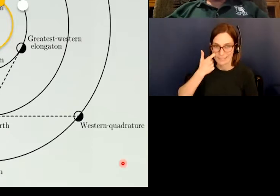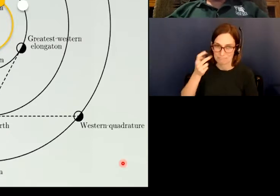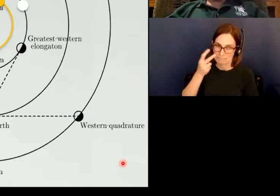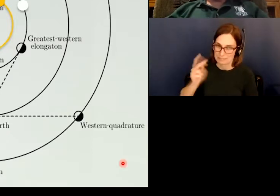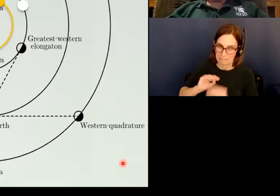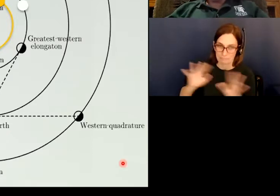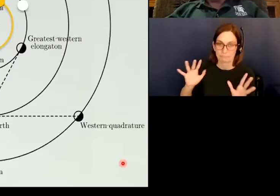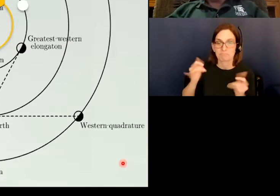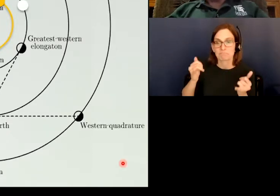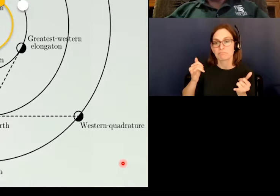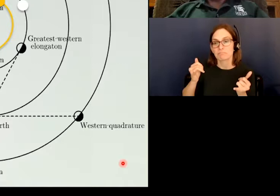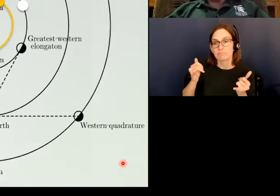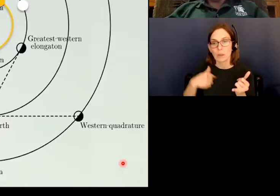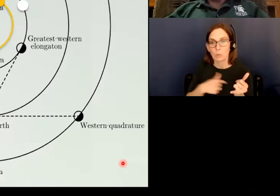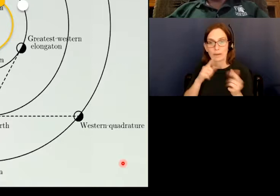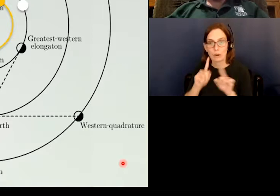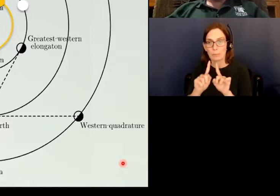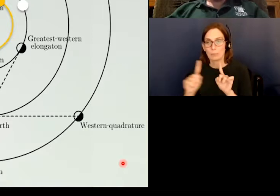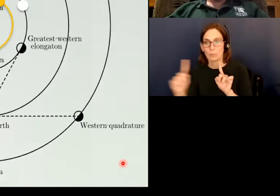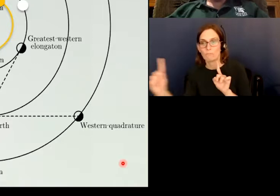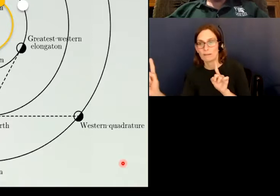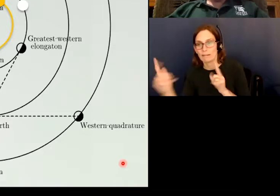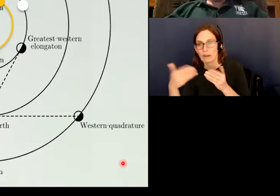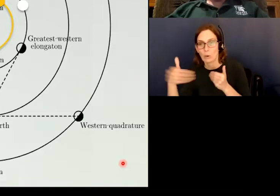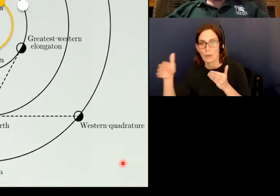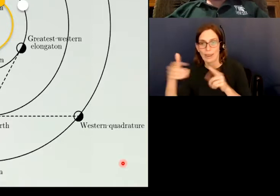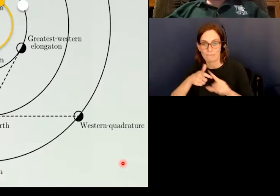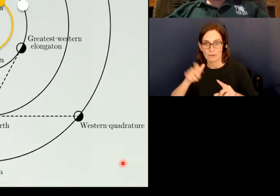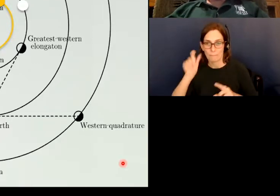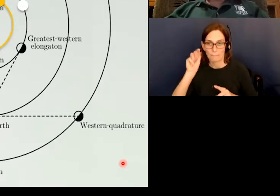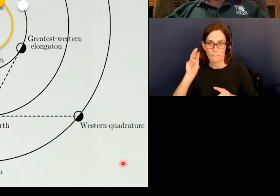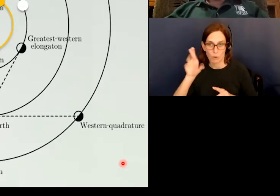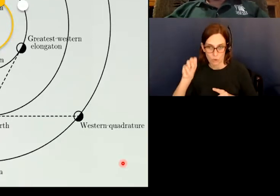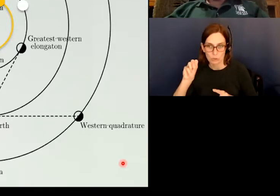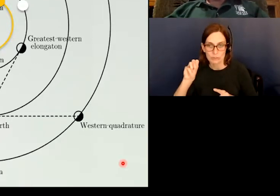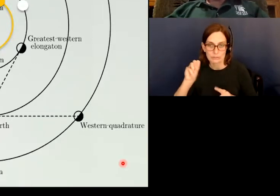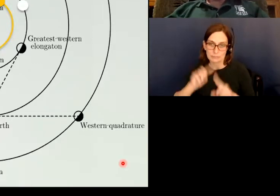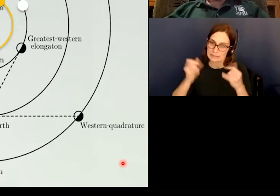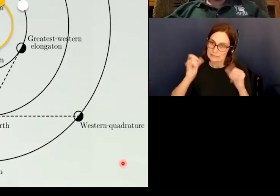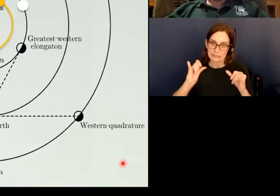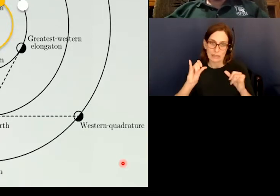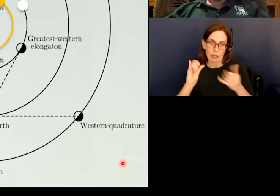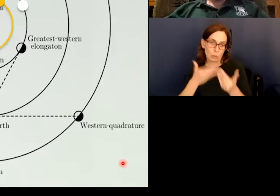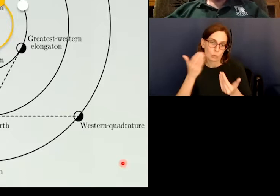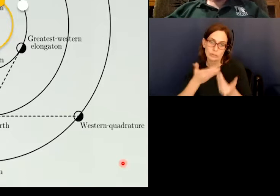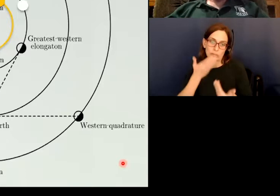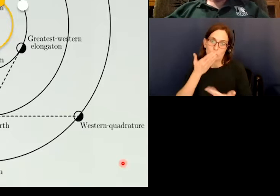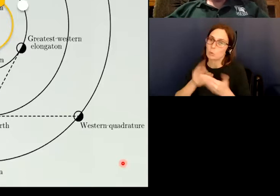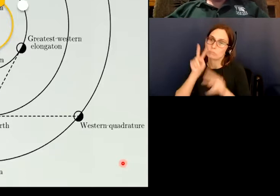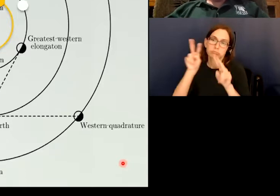It is moving, we are moving away from it, to be more precise, but it's still the best view of Mars for another 2 years.